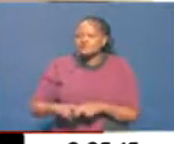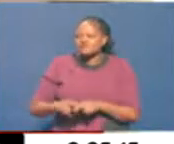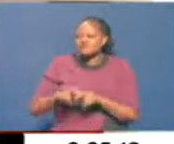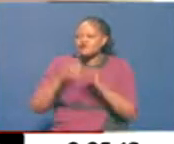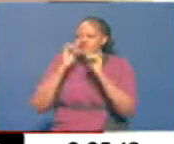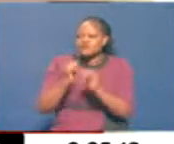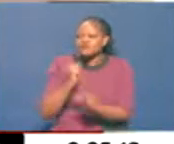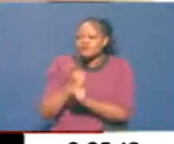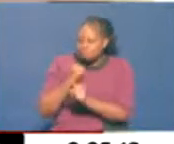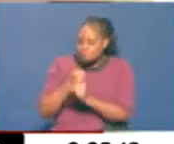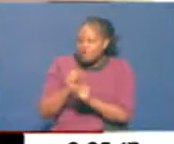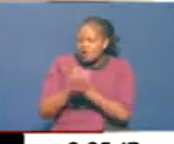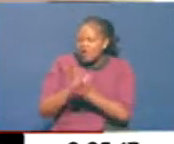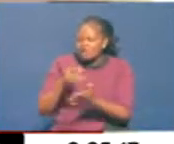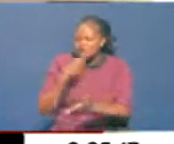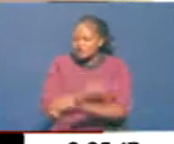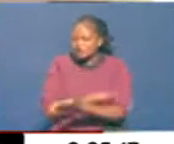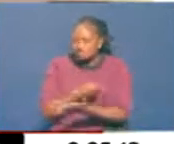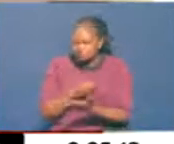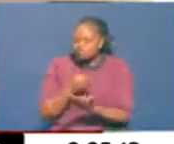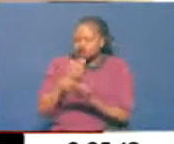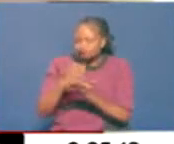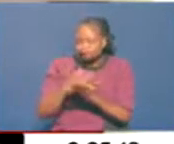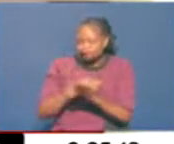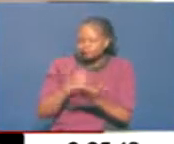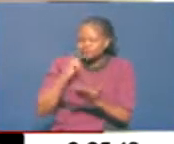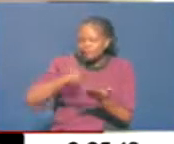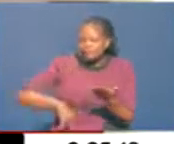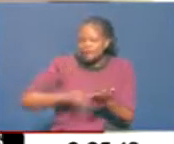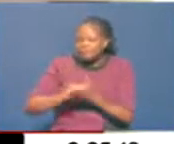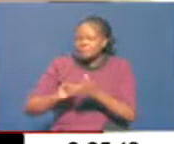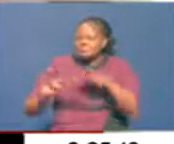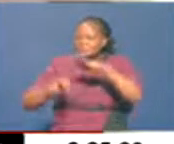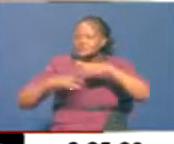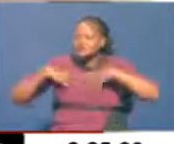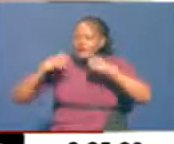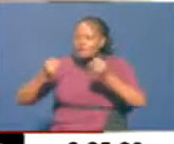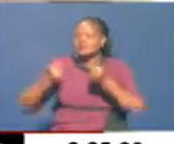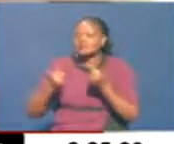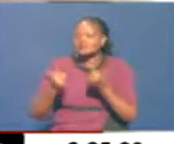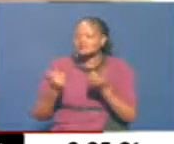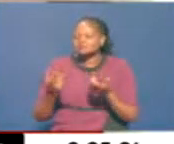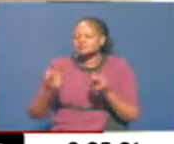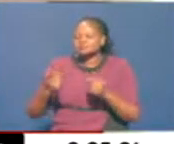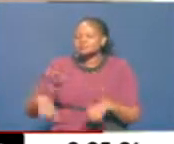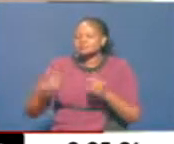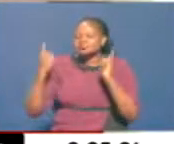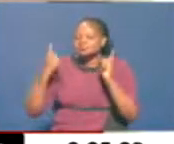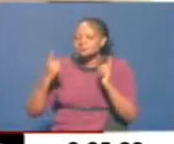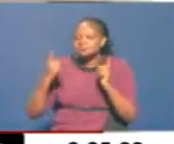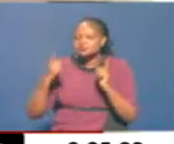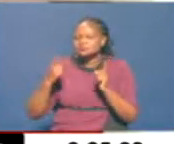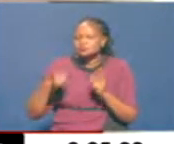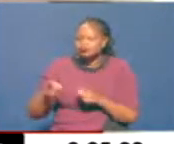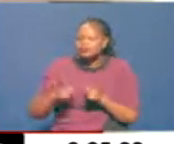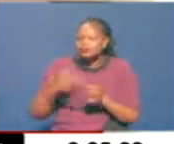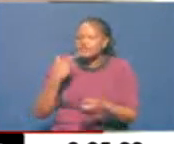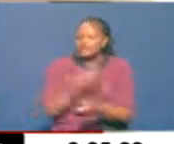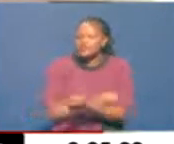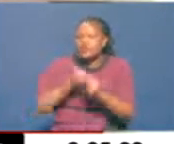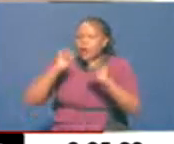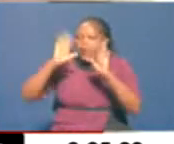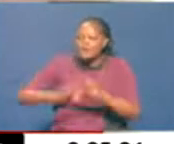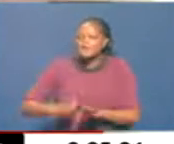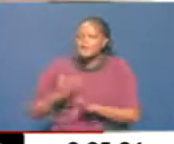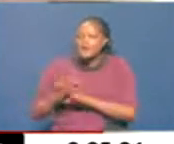and this vaccination program. And I can tell you, the Ministry of Health has been successful in running vaccination campaigns in the past.